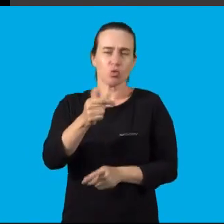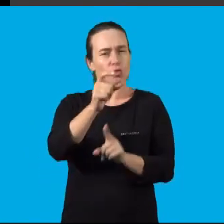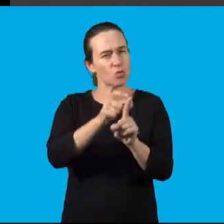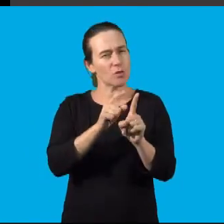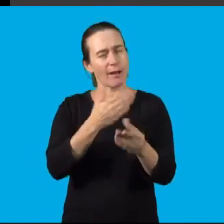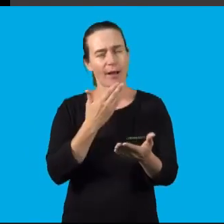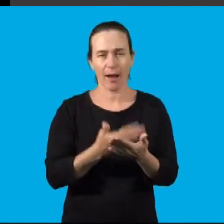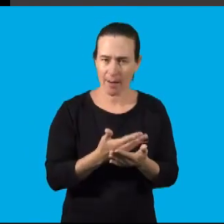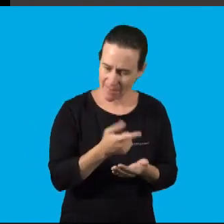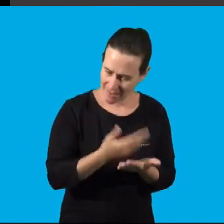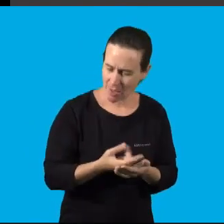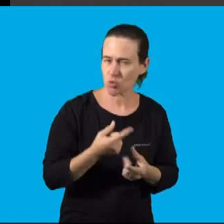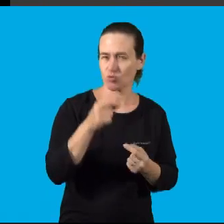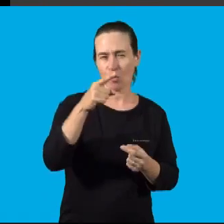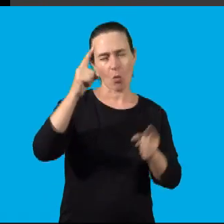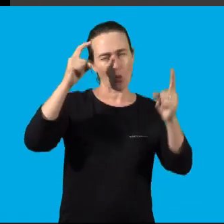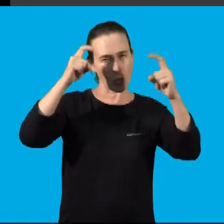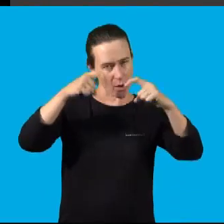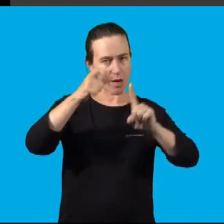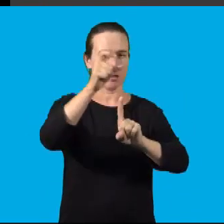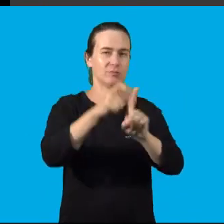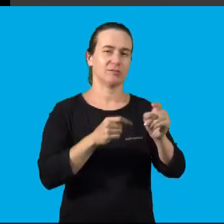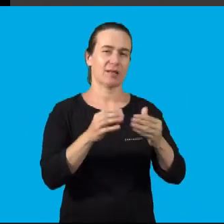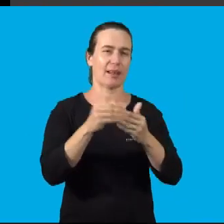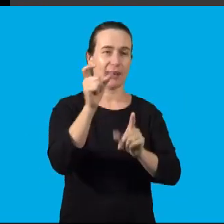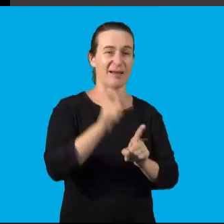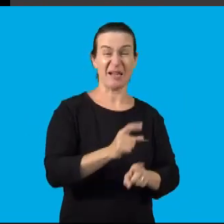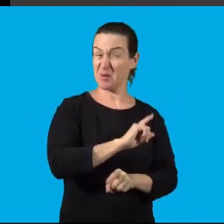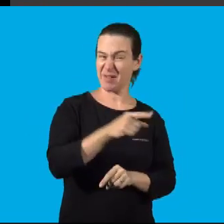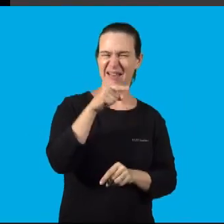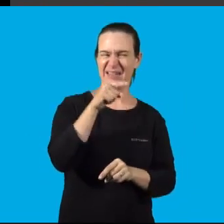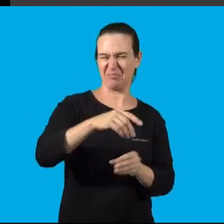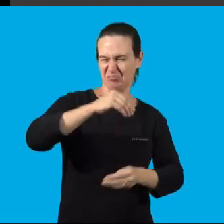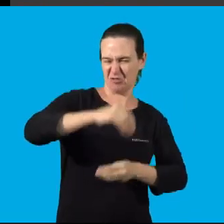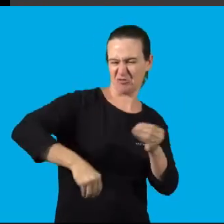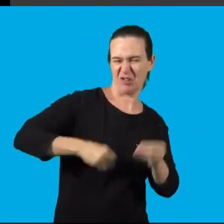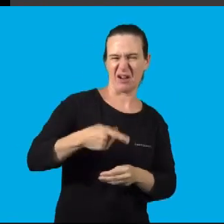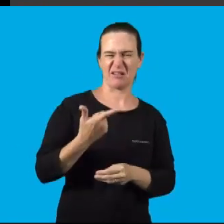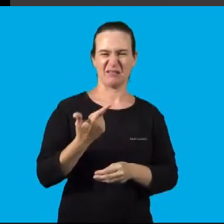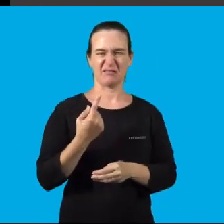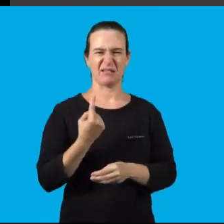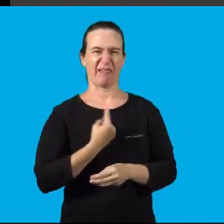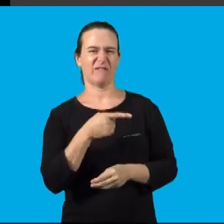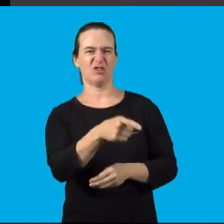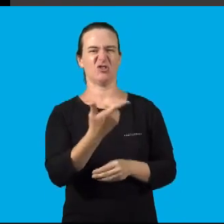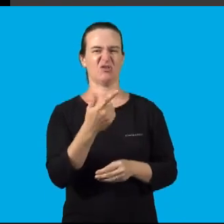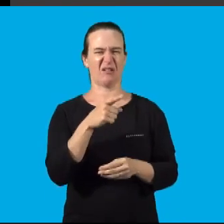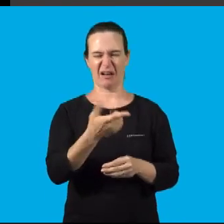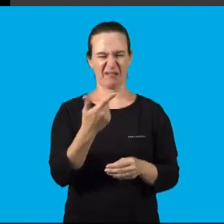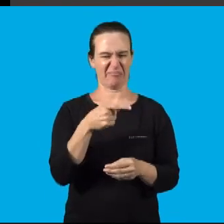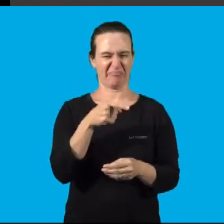a gracious, able, and wise ruler. However, he is a corrupt, selfish, and ruthless